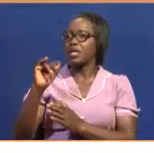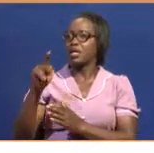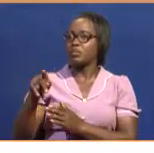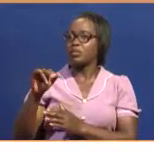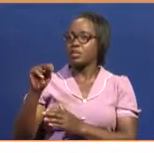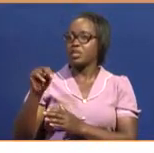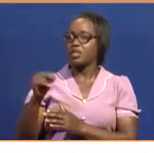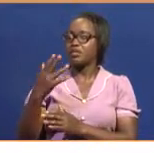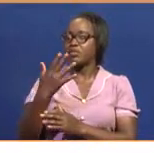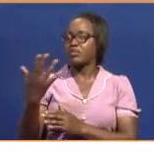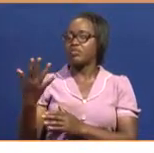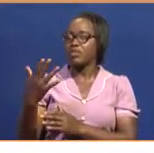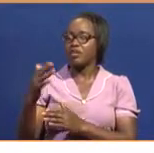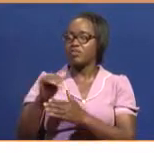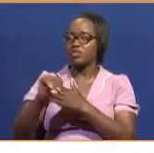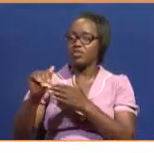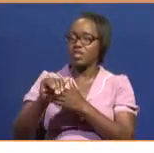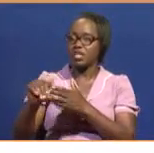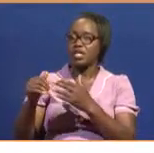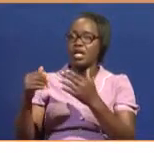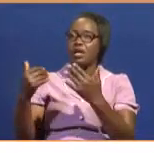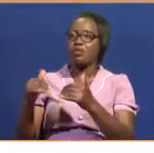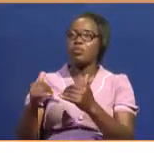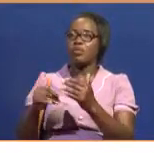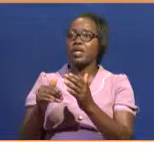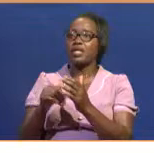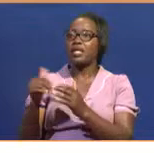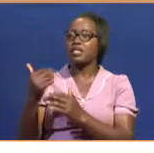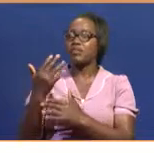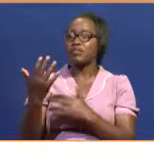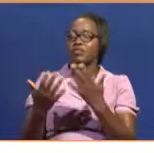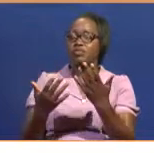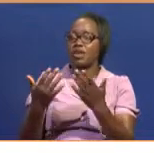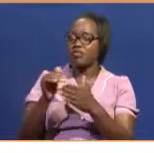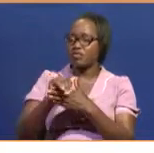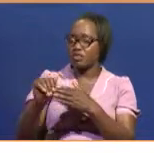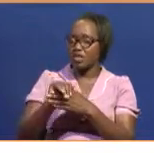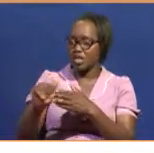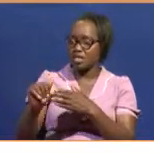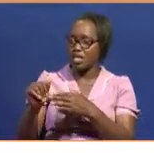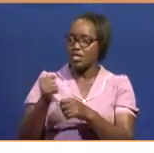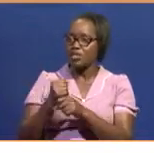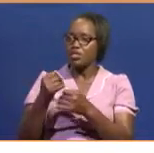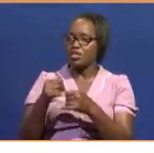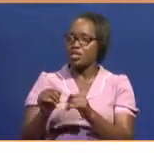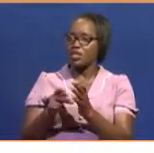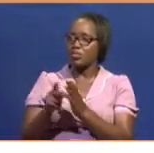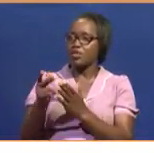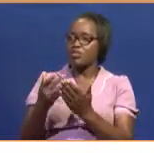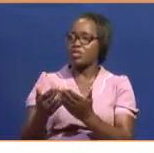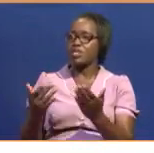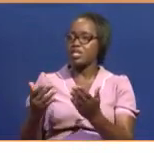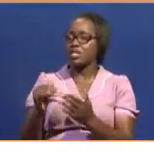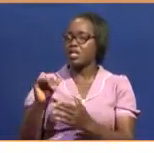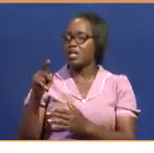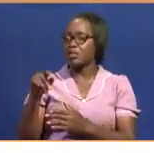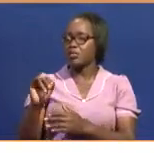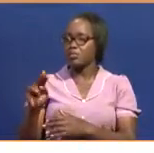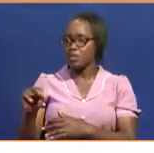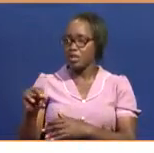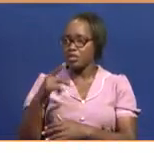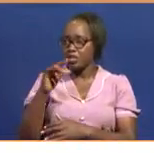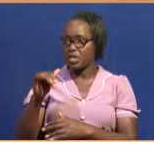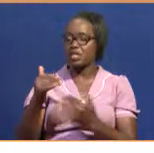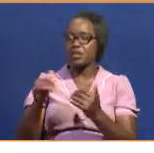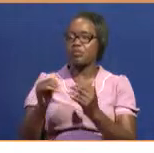that's $55. You need to pay tournament fees, that's another $55. So what we do is we try and pay for these children like IPIN, so that they can be able